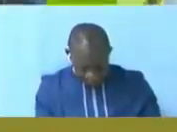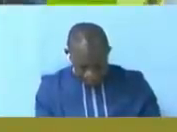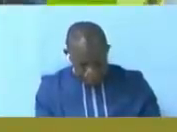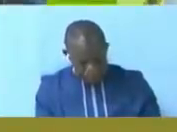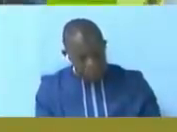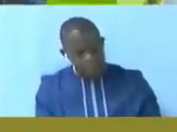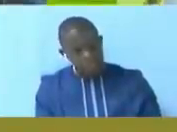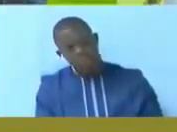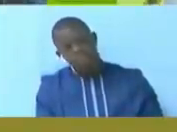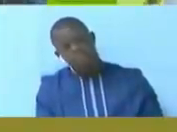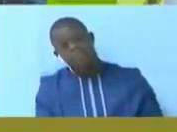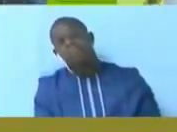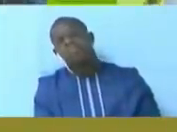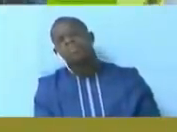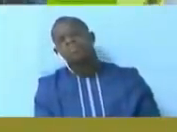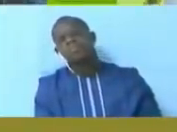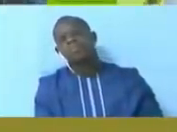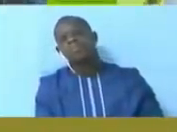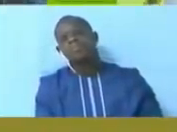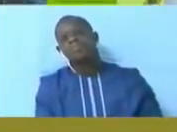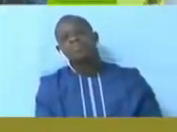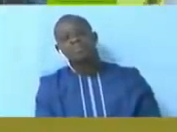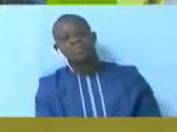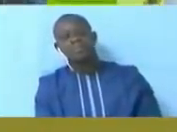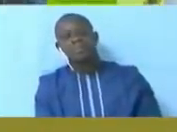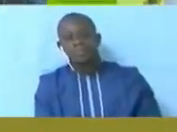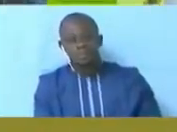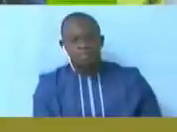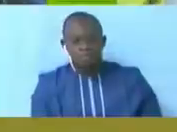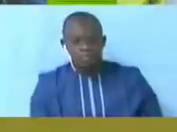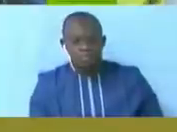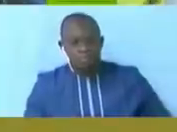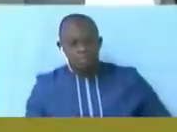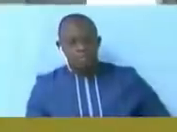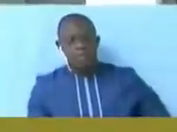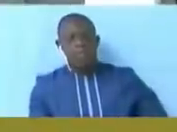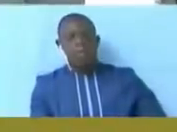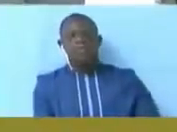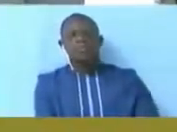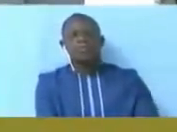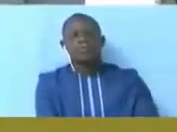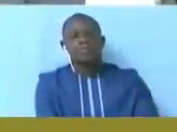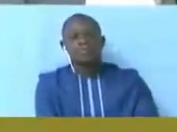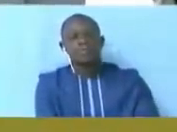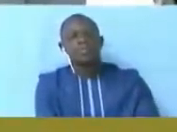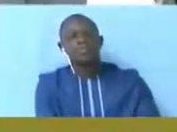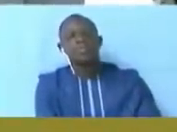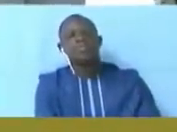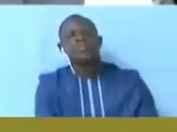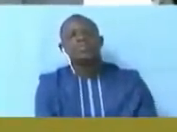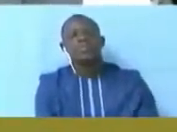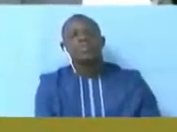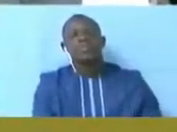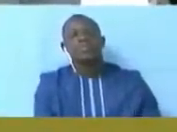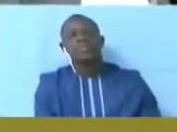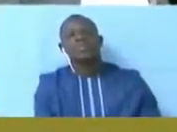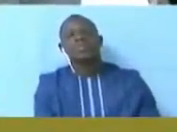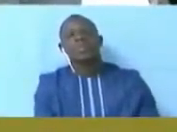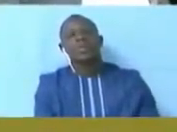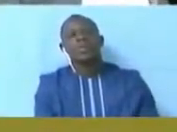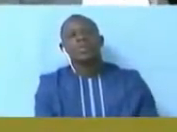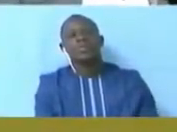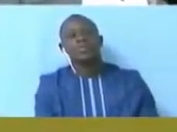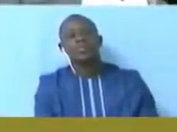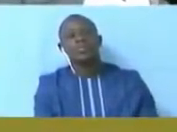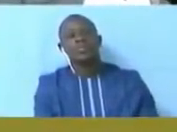sedo bi ngeta tilo be mume nata si jam pour que la sedi andro di sedi andro mi yalon ka keta kuma di mi yalon ka kuma da